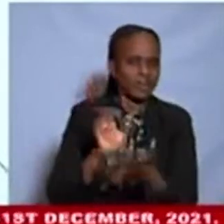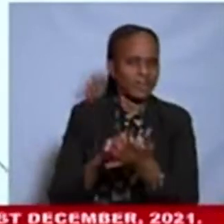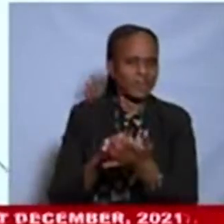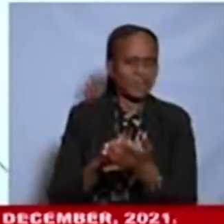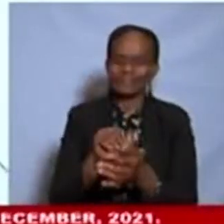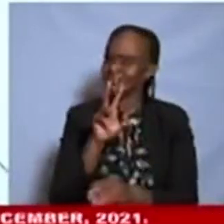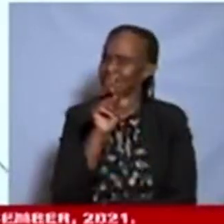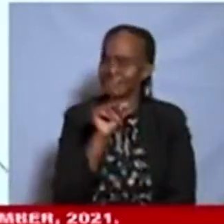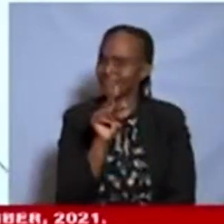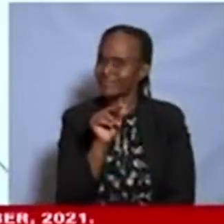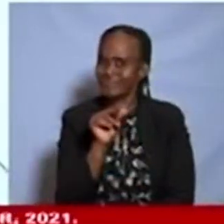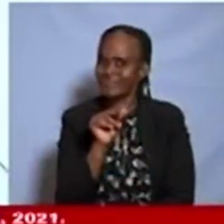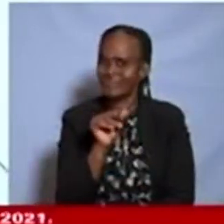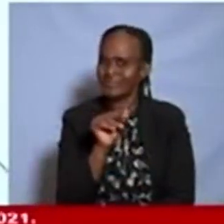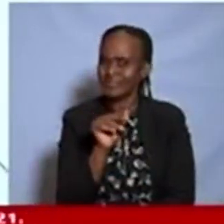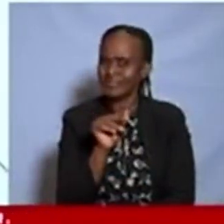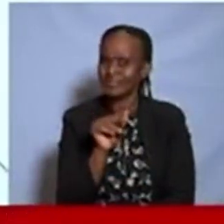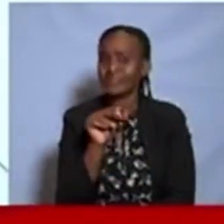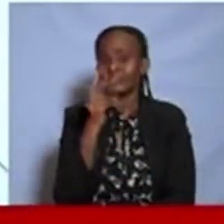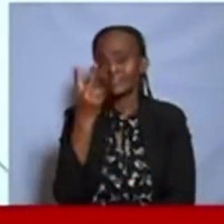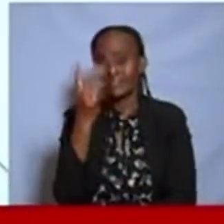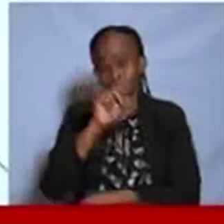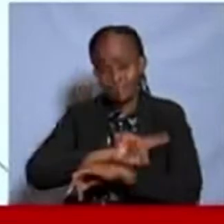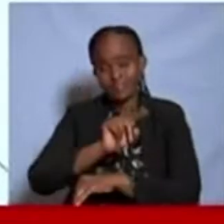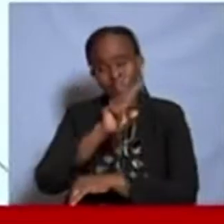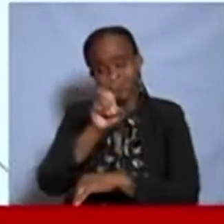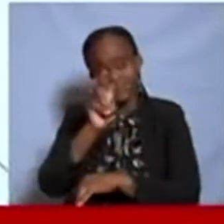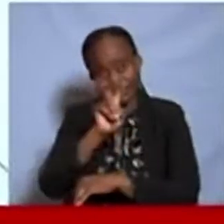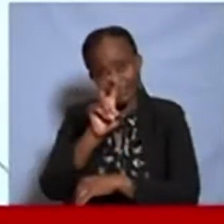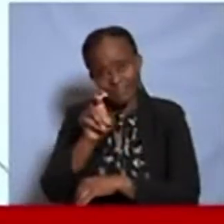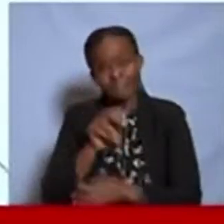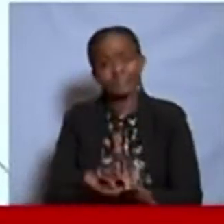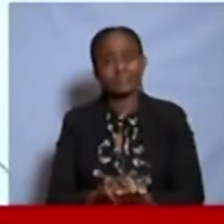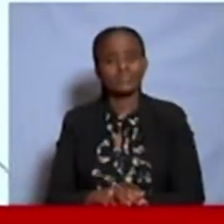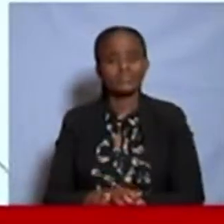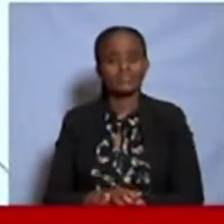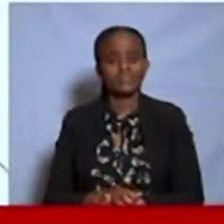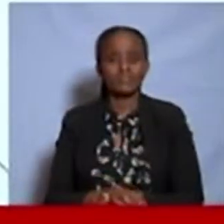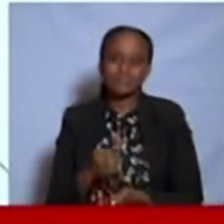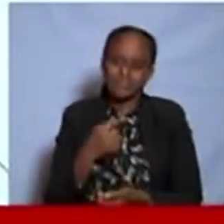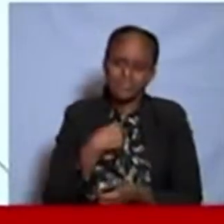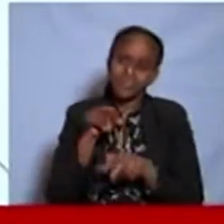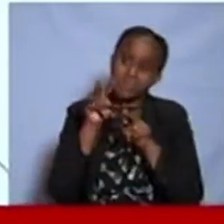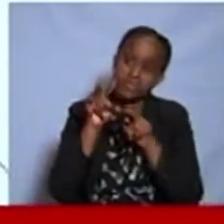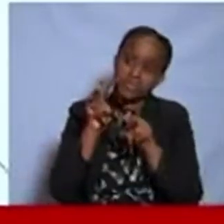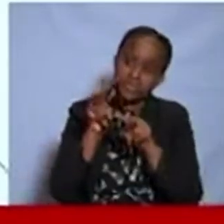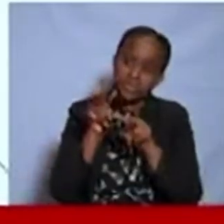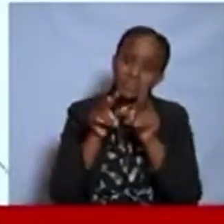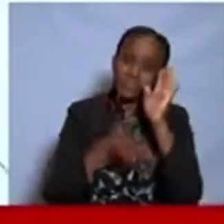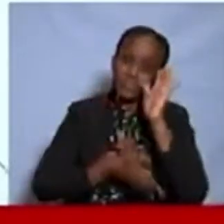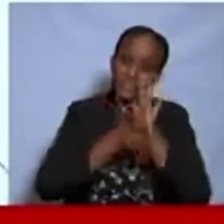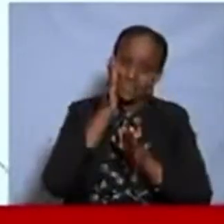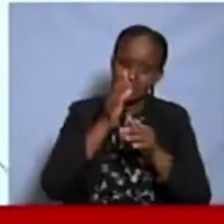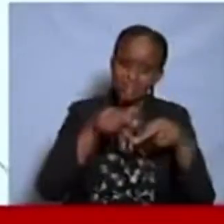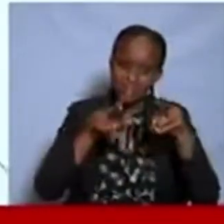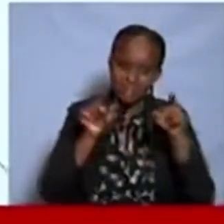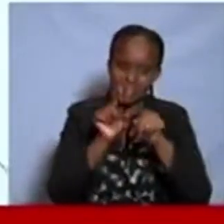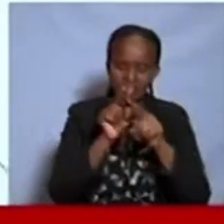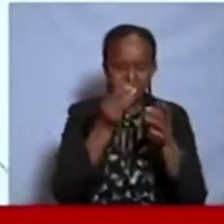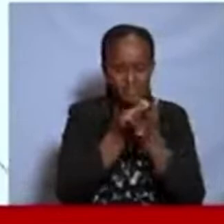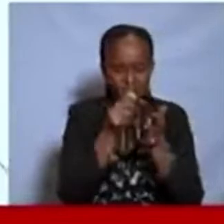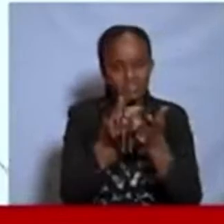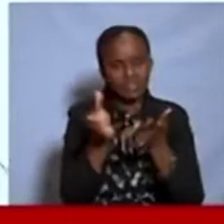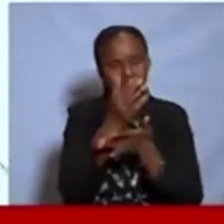animals. No. Somebody sold there in 2 days, 200. And I was watching there. So they passed through the road and the levy was